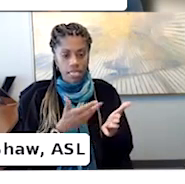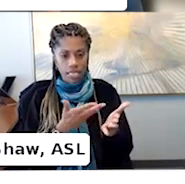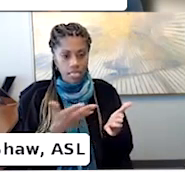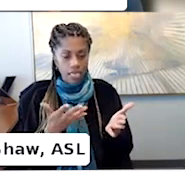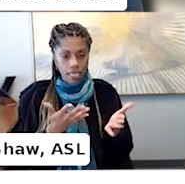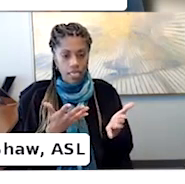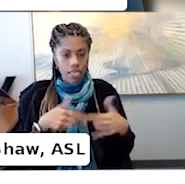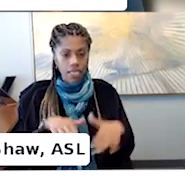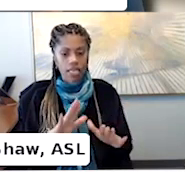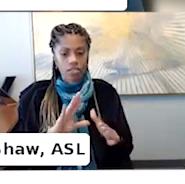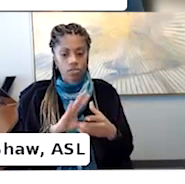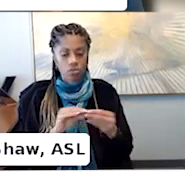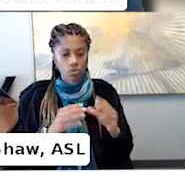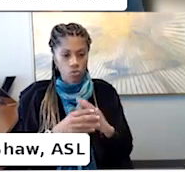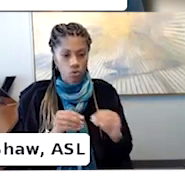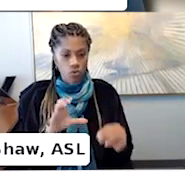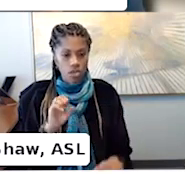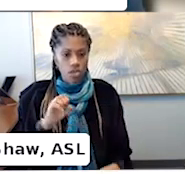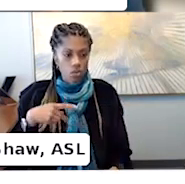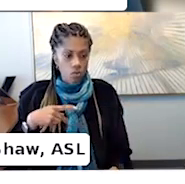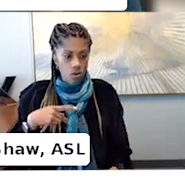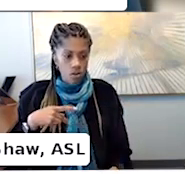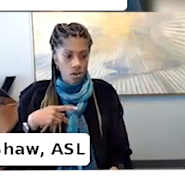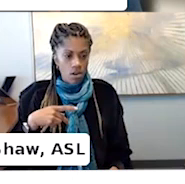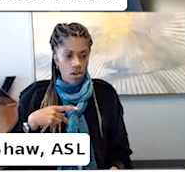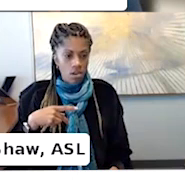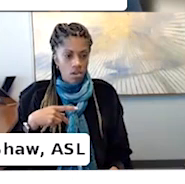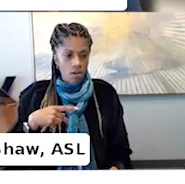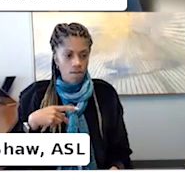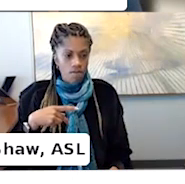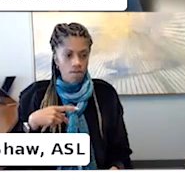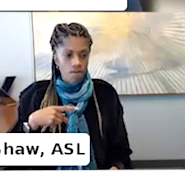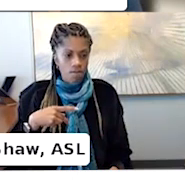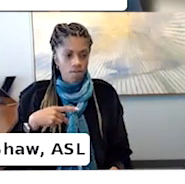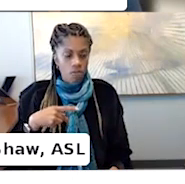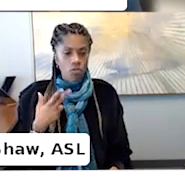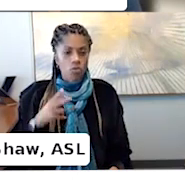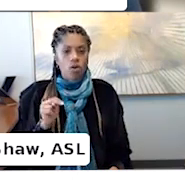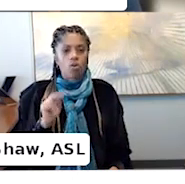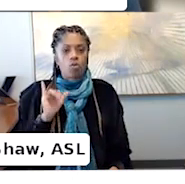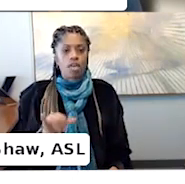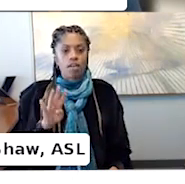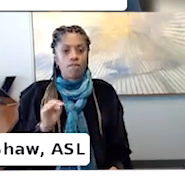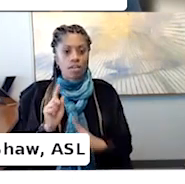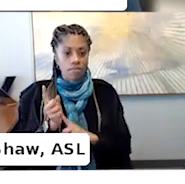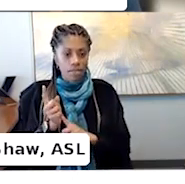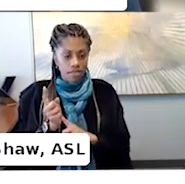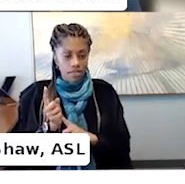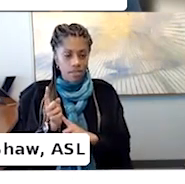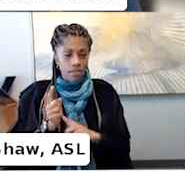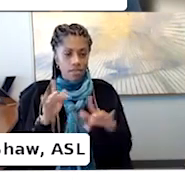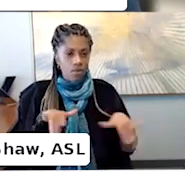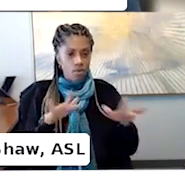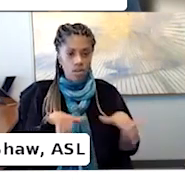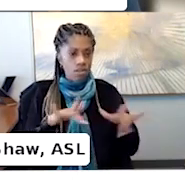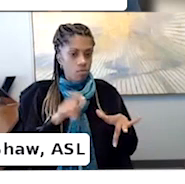to own that 40 minutes of audio until the end of the conversation. And so that really is where